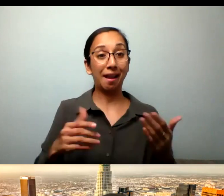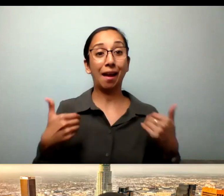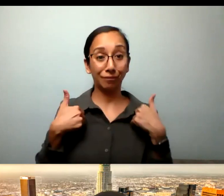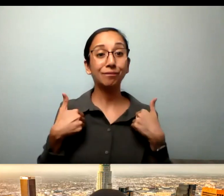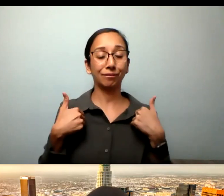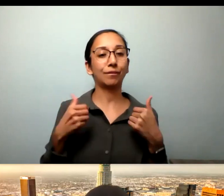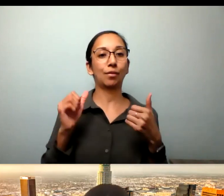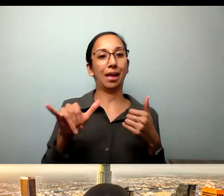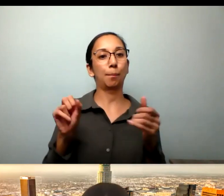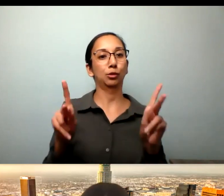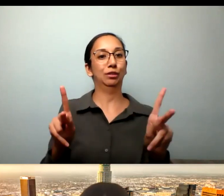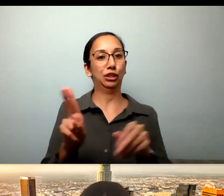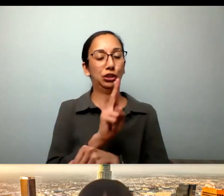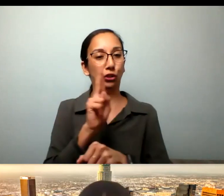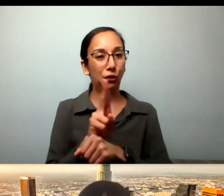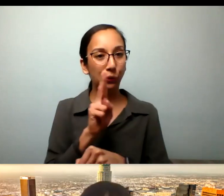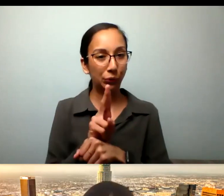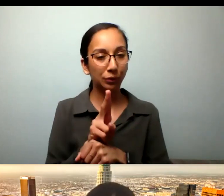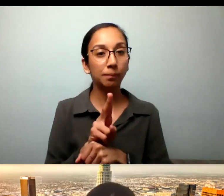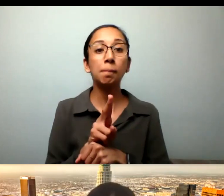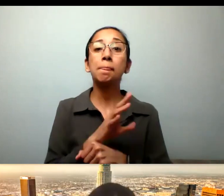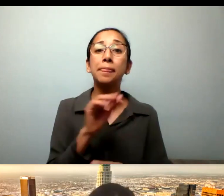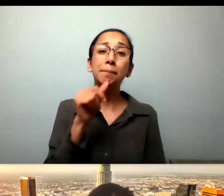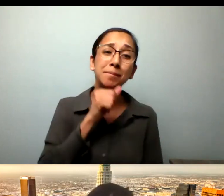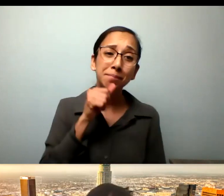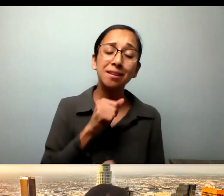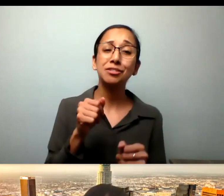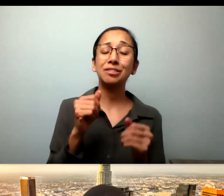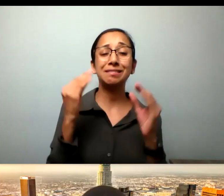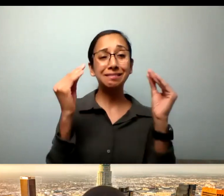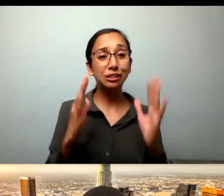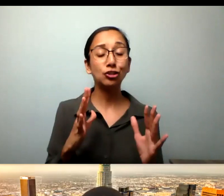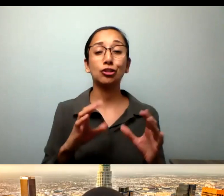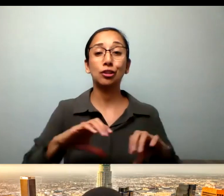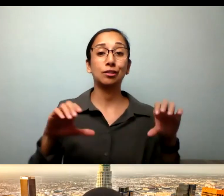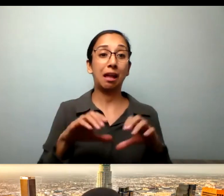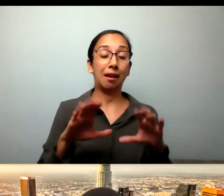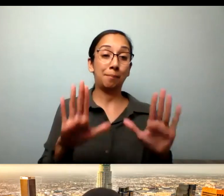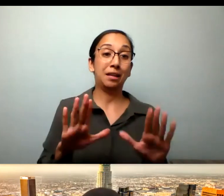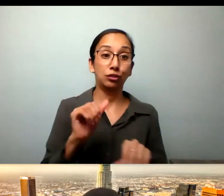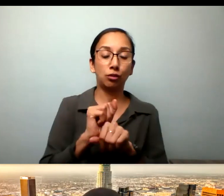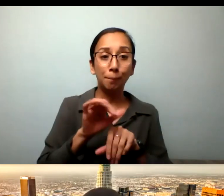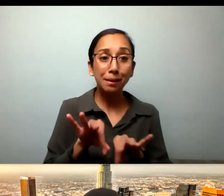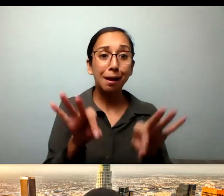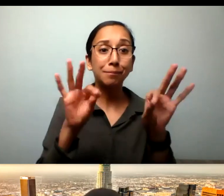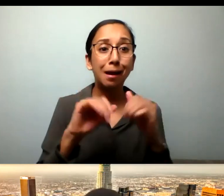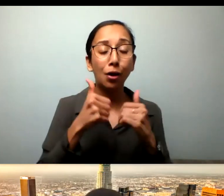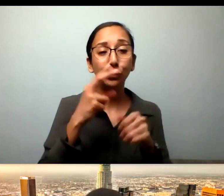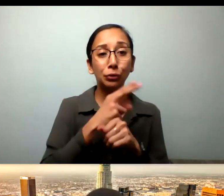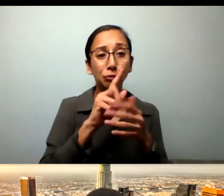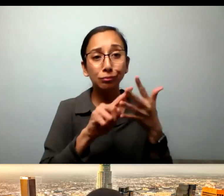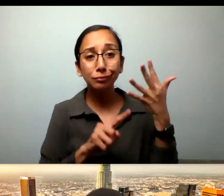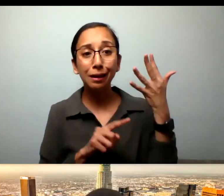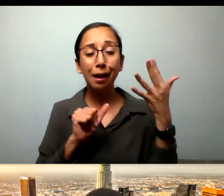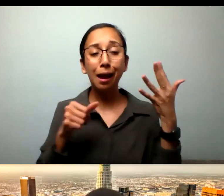the opportunity to use that and be patient. Our teachers have done an amazing job learning how to use all of that and teach differently.